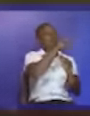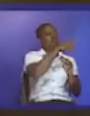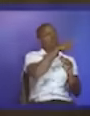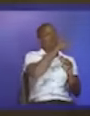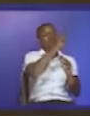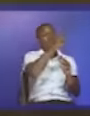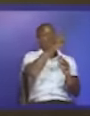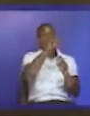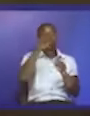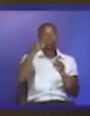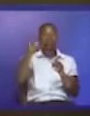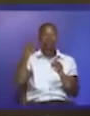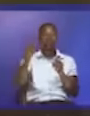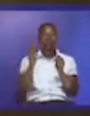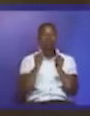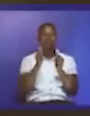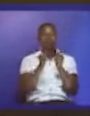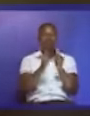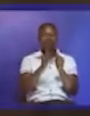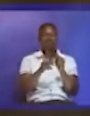which will come up first?